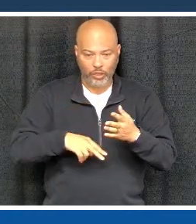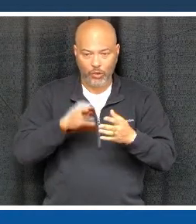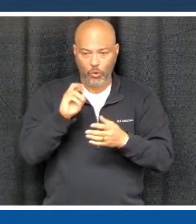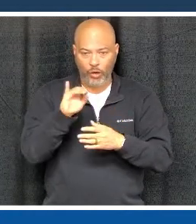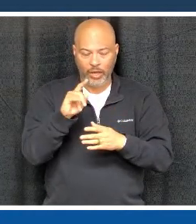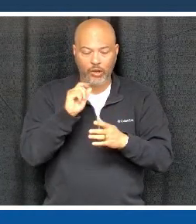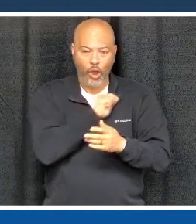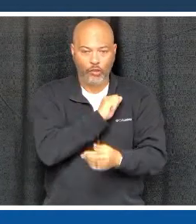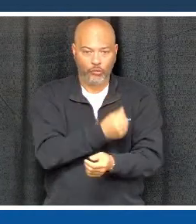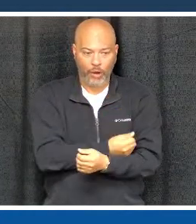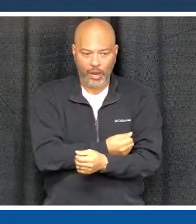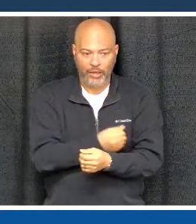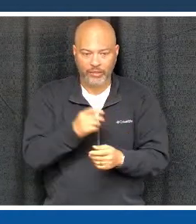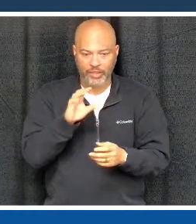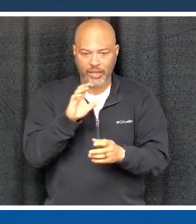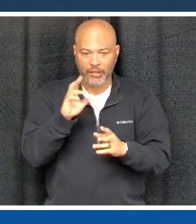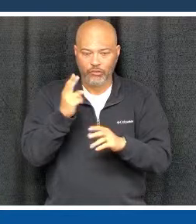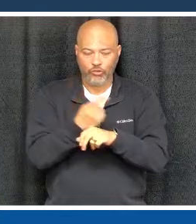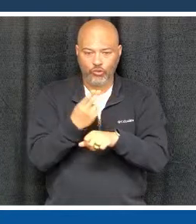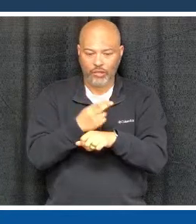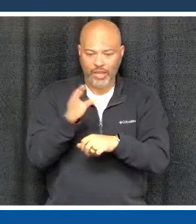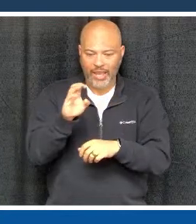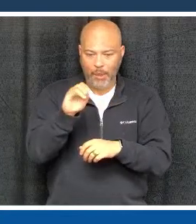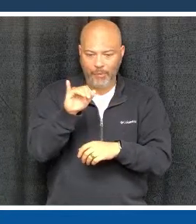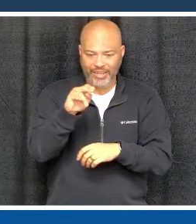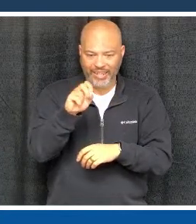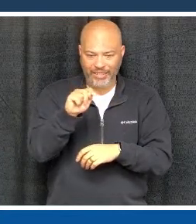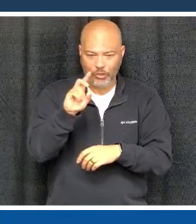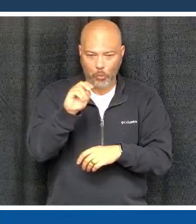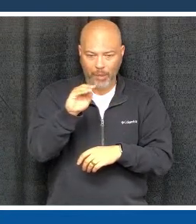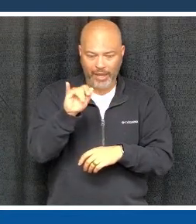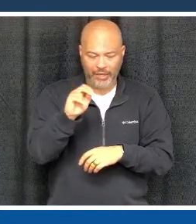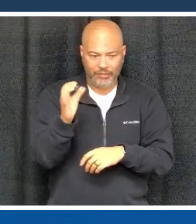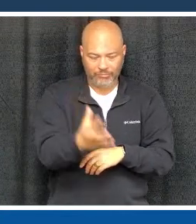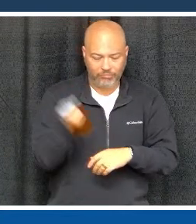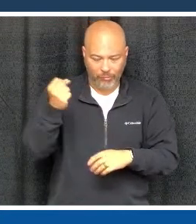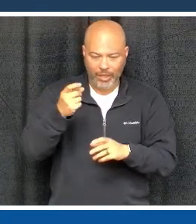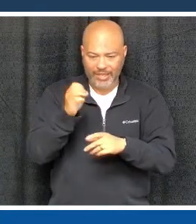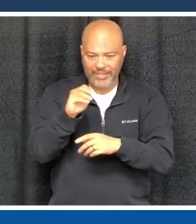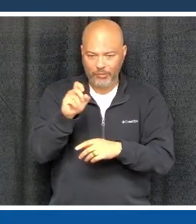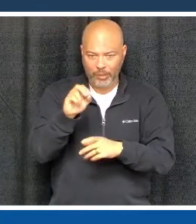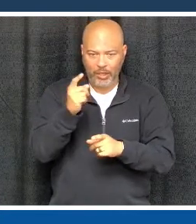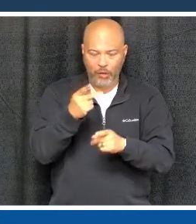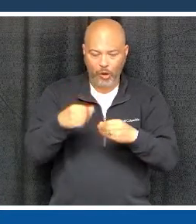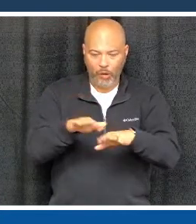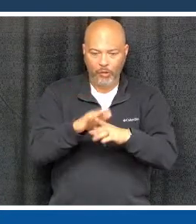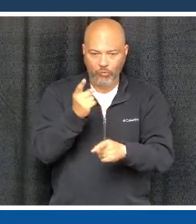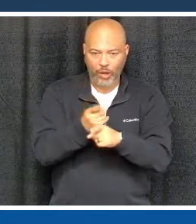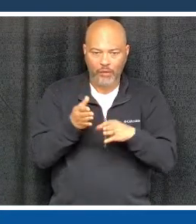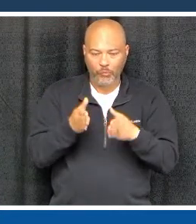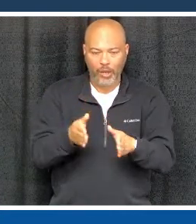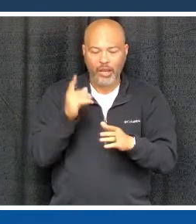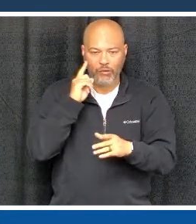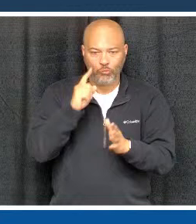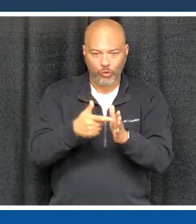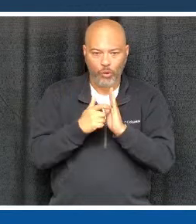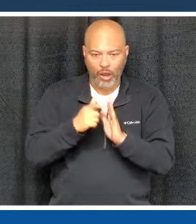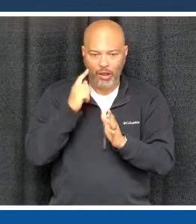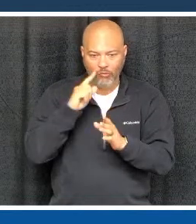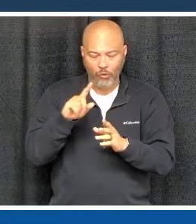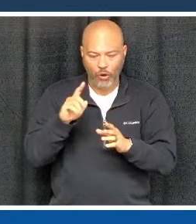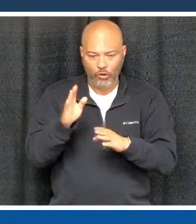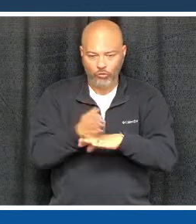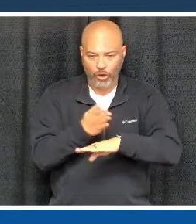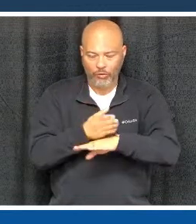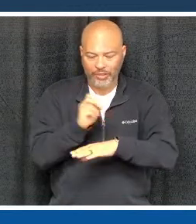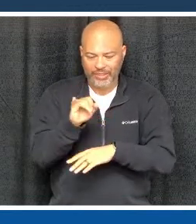ordinance authorizing the exercise of the right of eminent domain to acquire easements, property, and rights of way required to facilitate